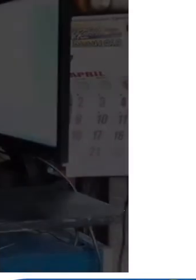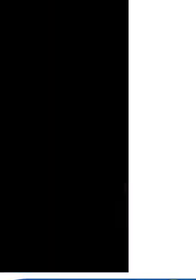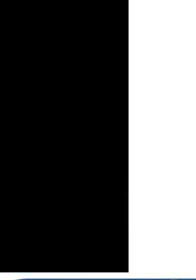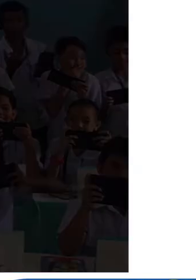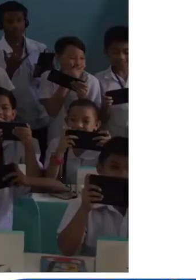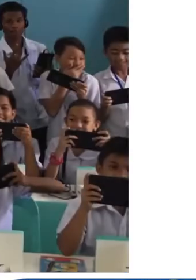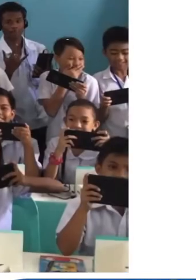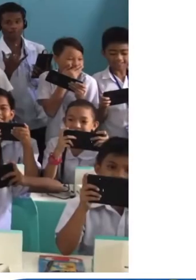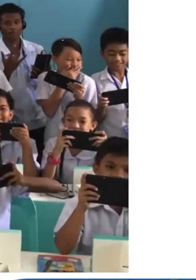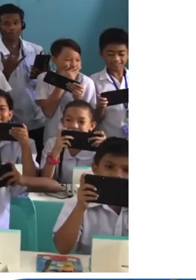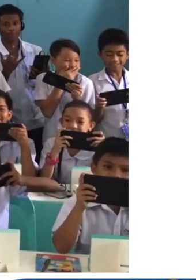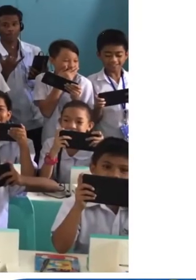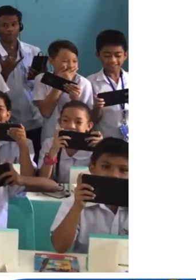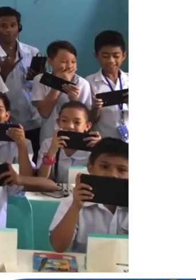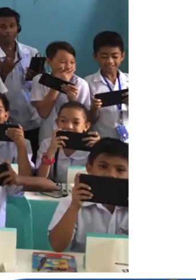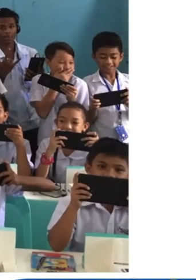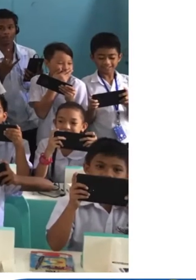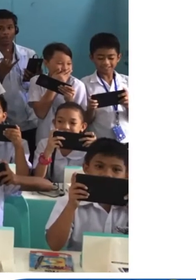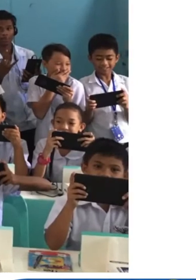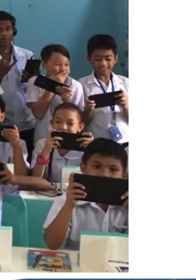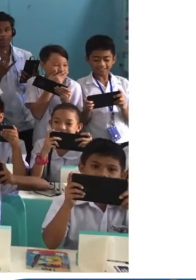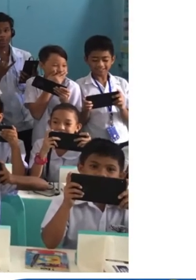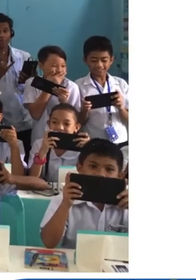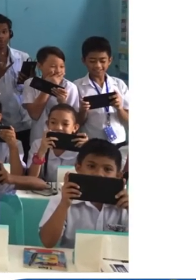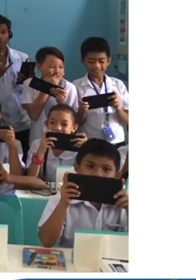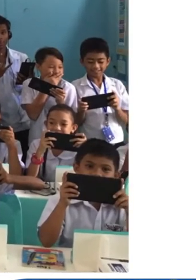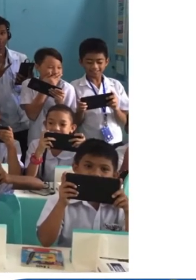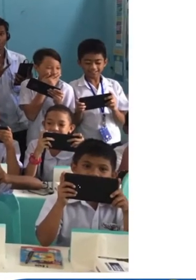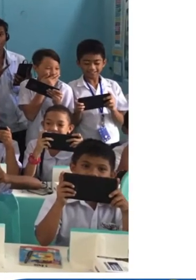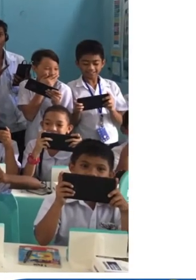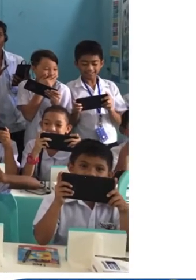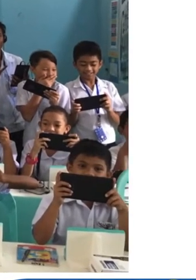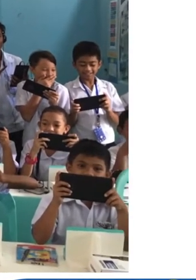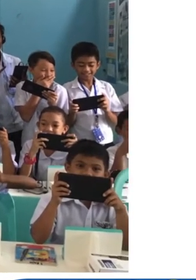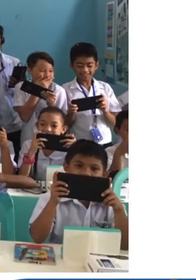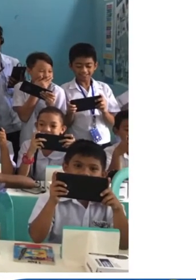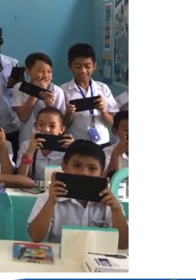our partners work very hard for every day.